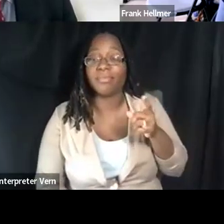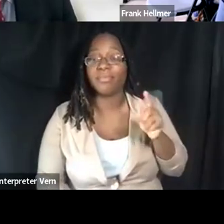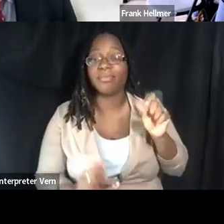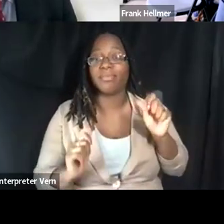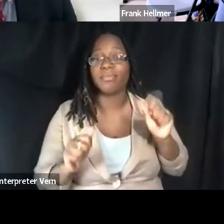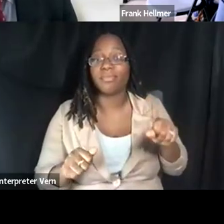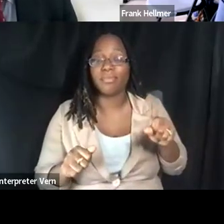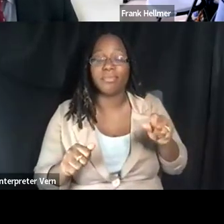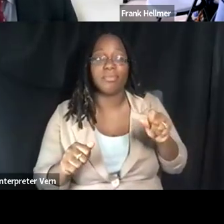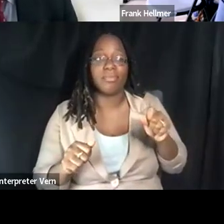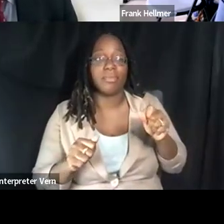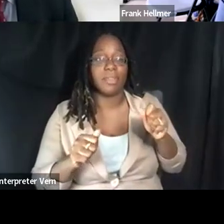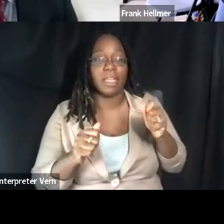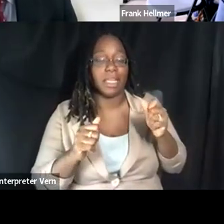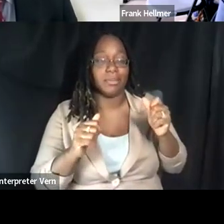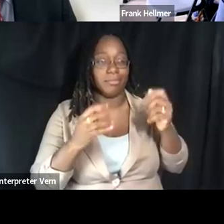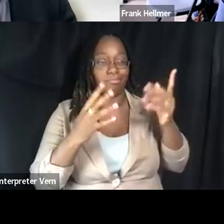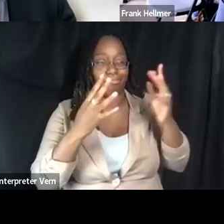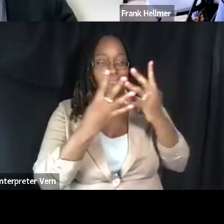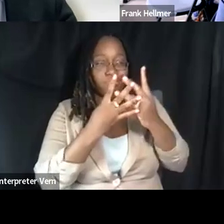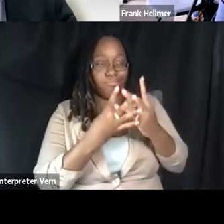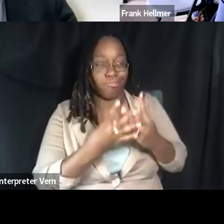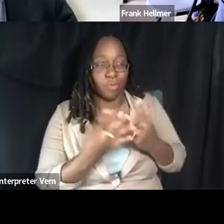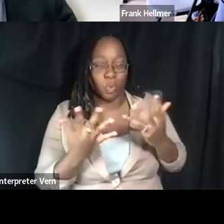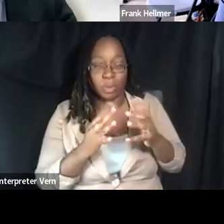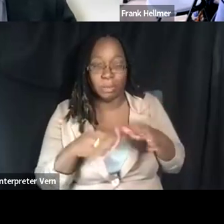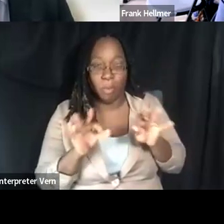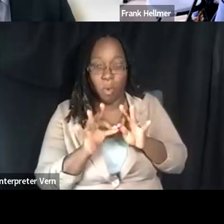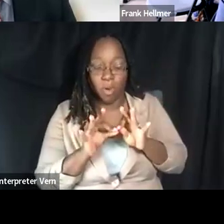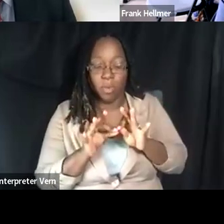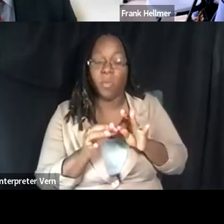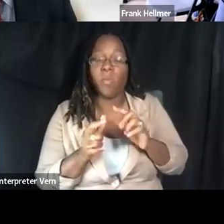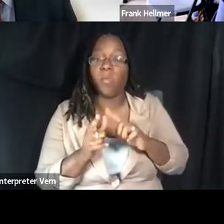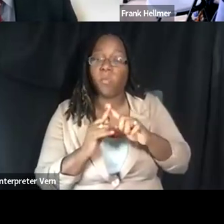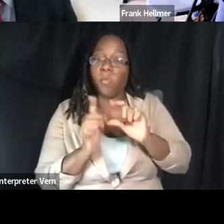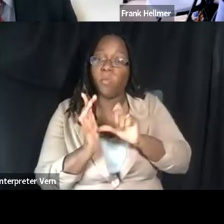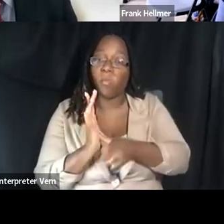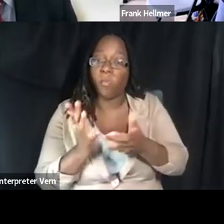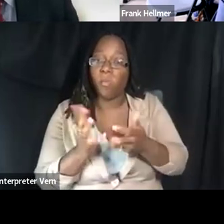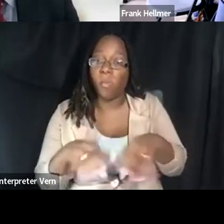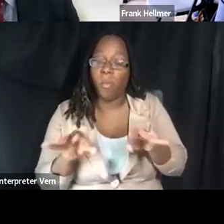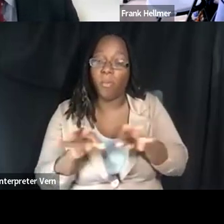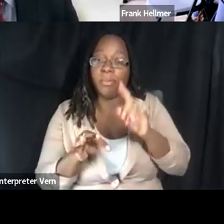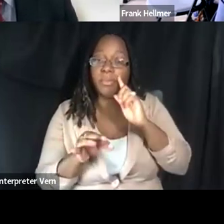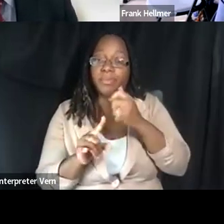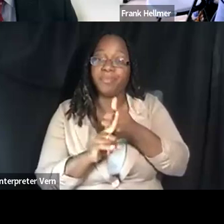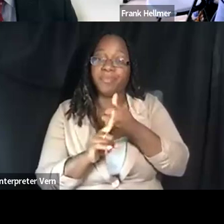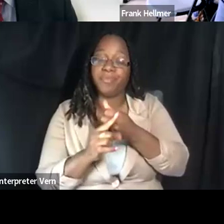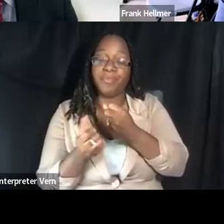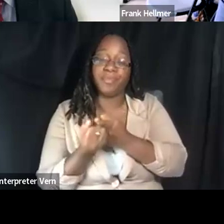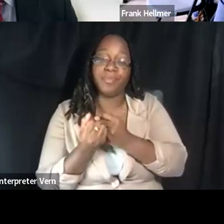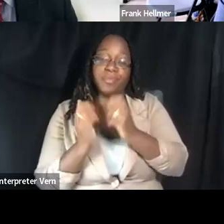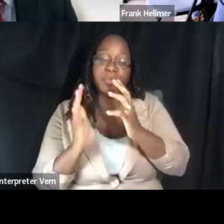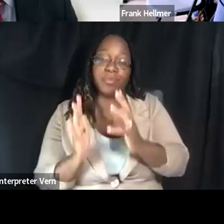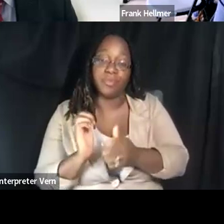the noise and highlight the things like I did today that mattered to self-advocates the most.